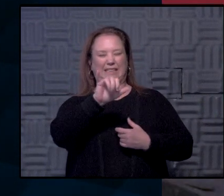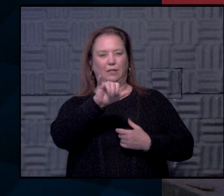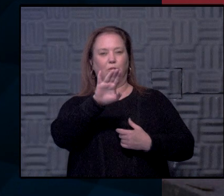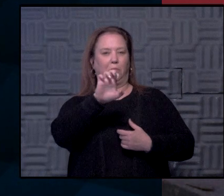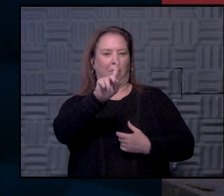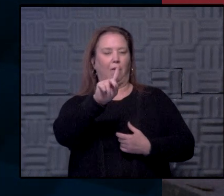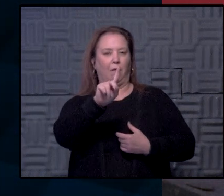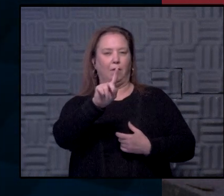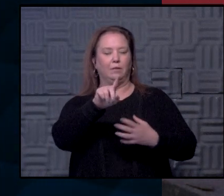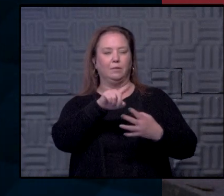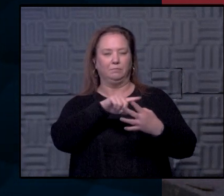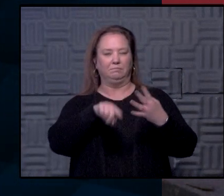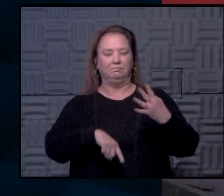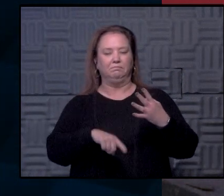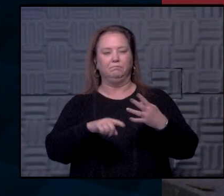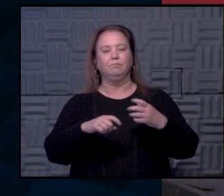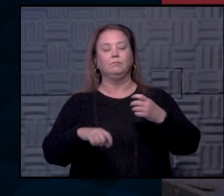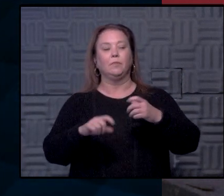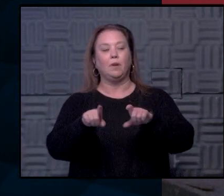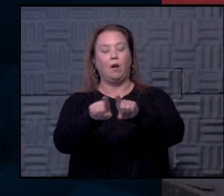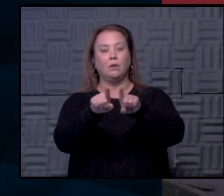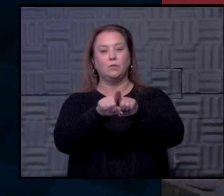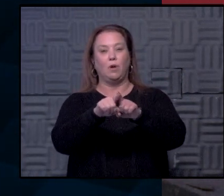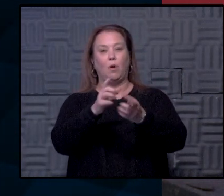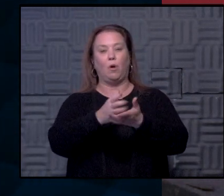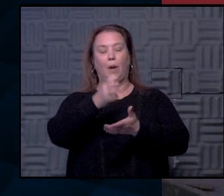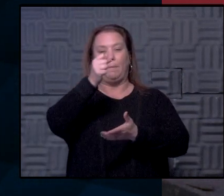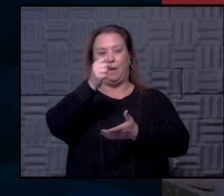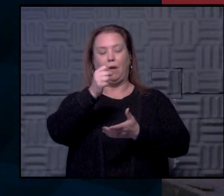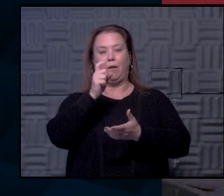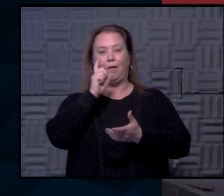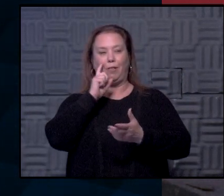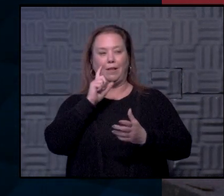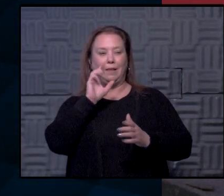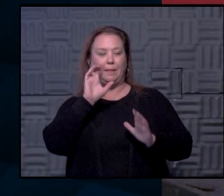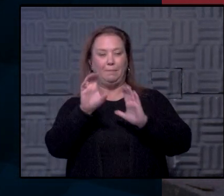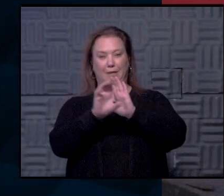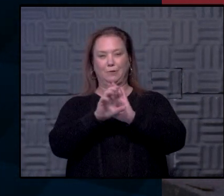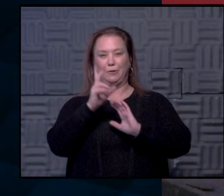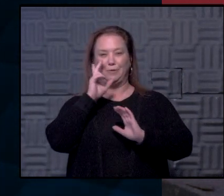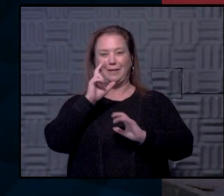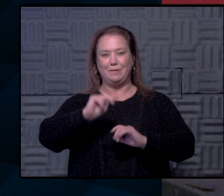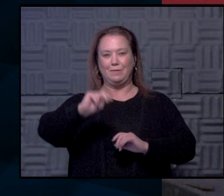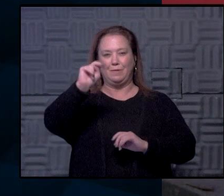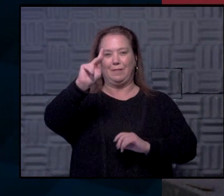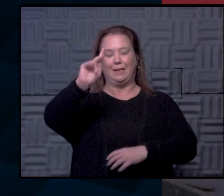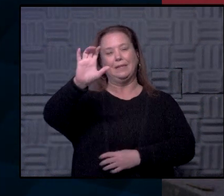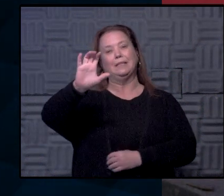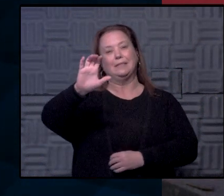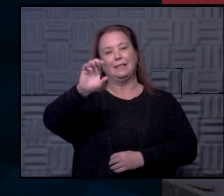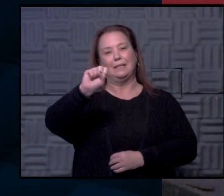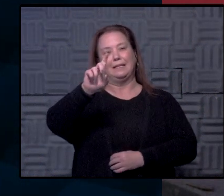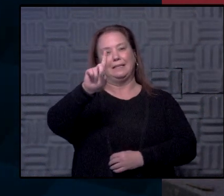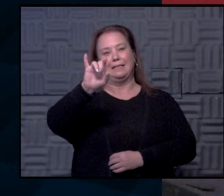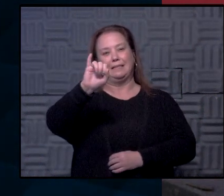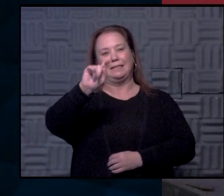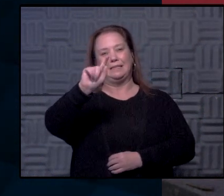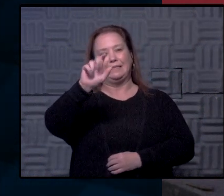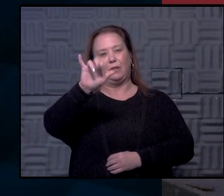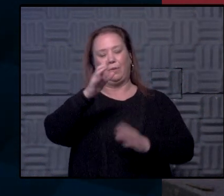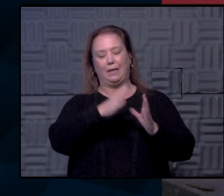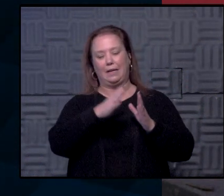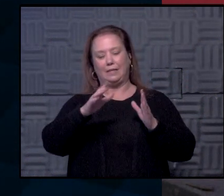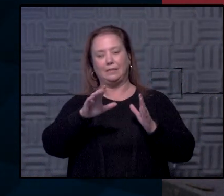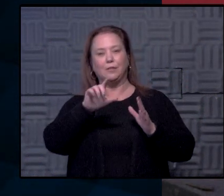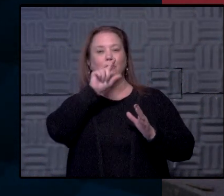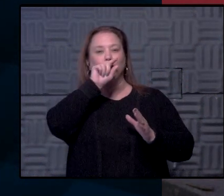Allsign, and Calibration. You'll also notice we've got a bottle from Restless Spirits in that photo. That's a great North Kansas City-based distillery next to Chicken and Pickle